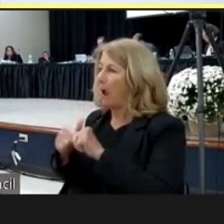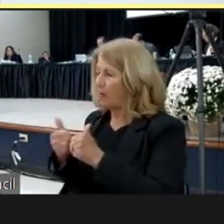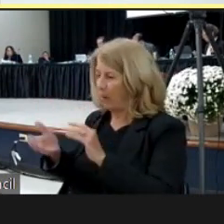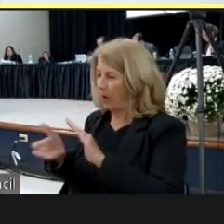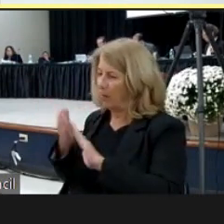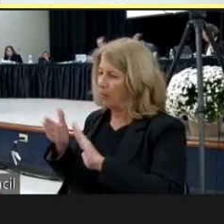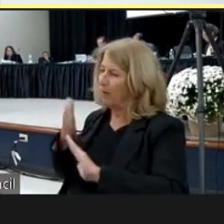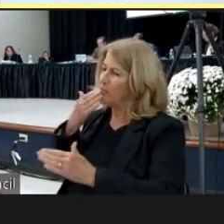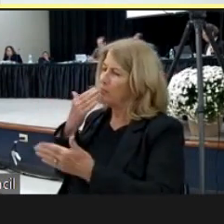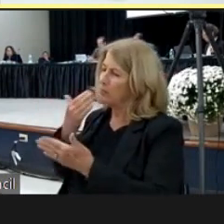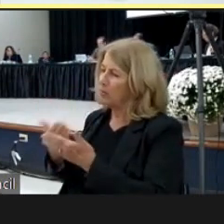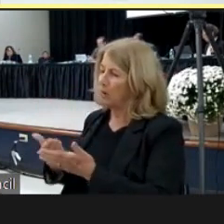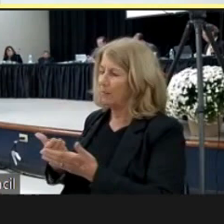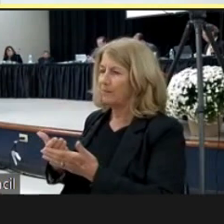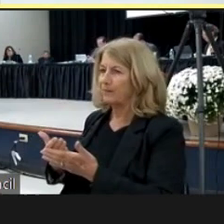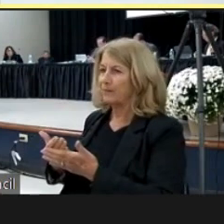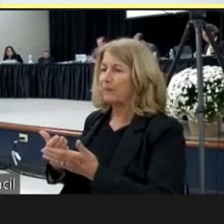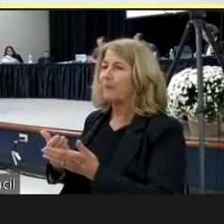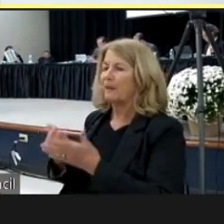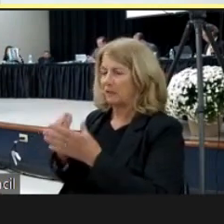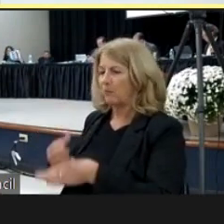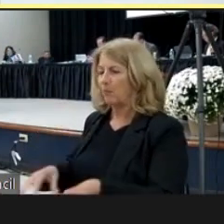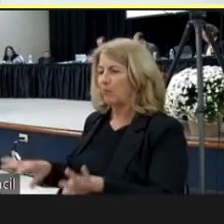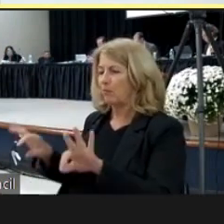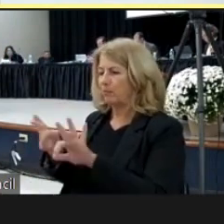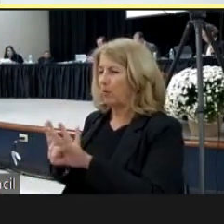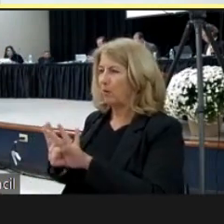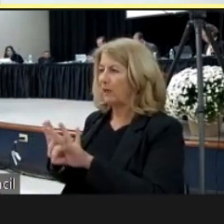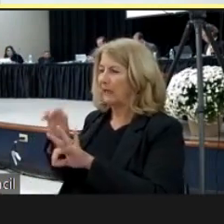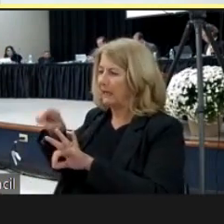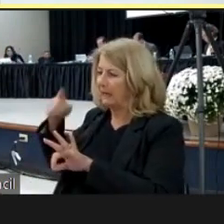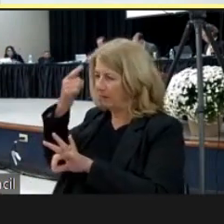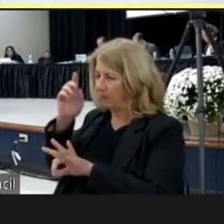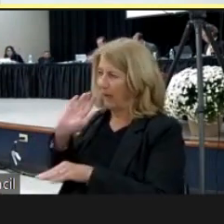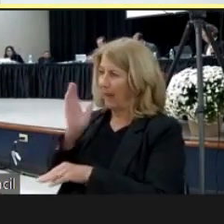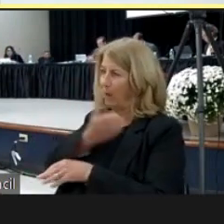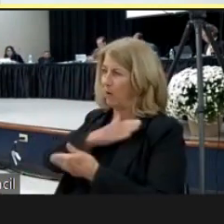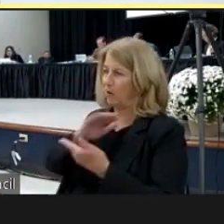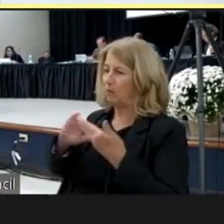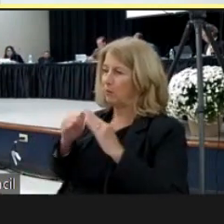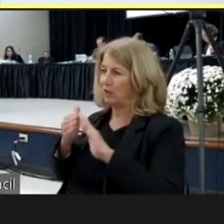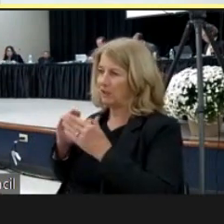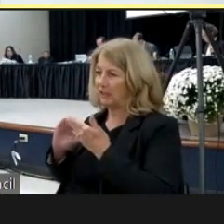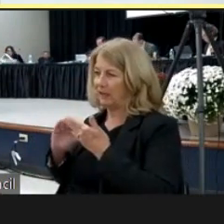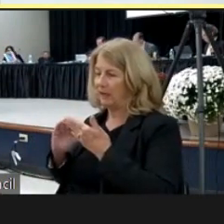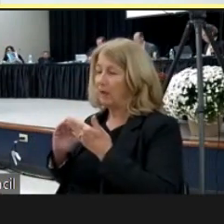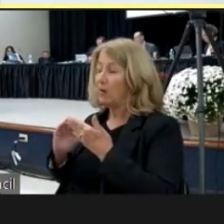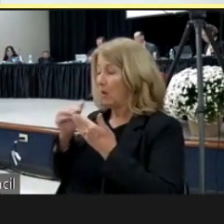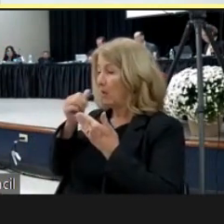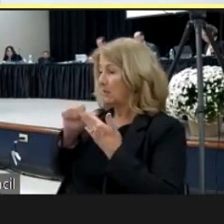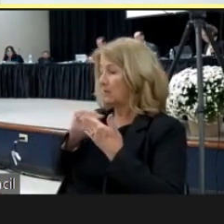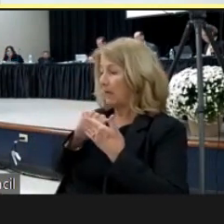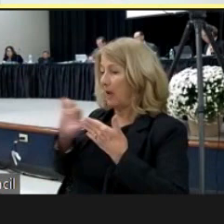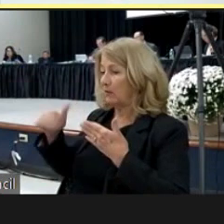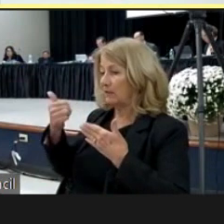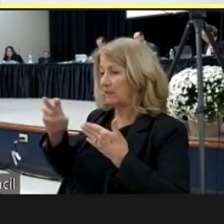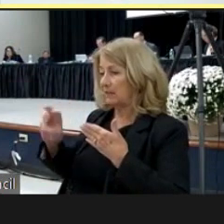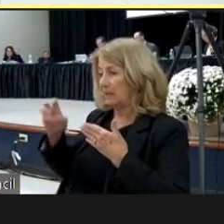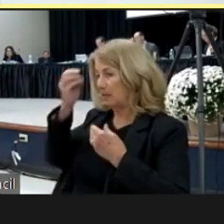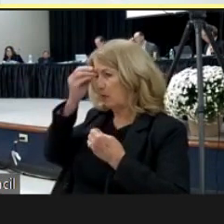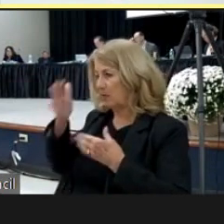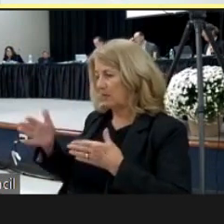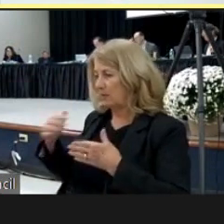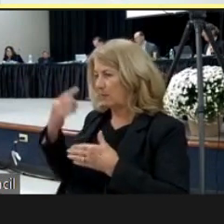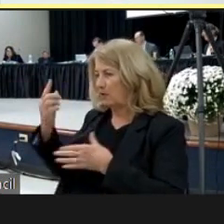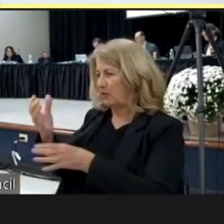standing with an important need for our community. We did mail out 16 notices on this one, and we just got